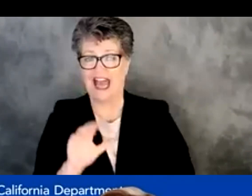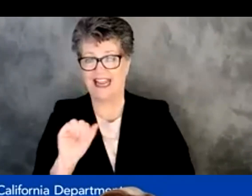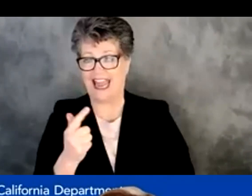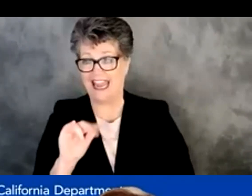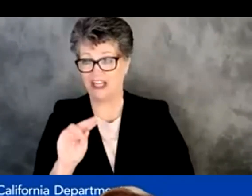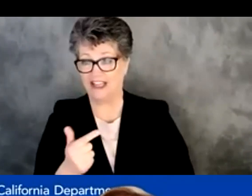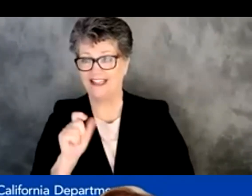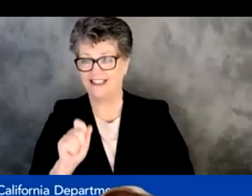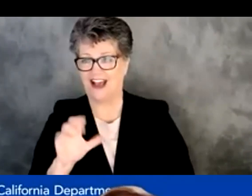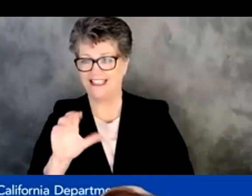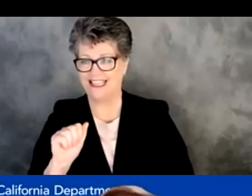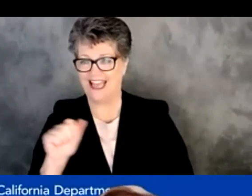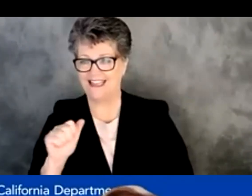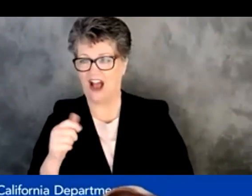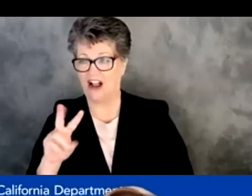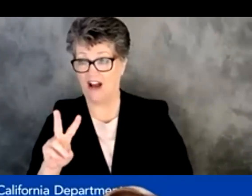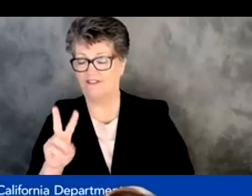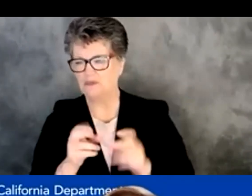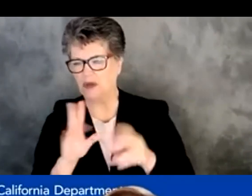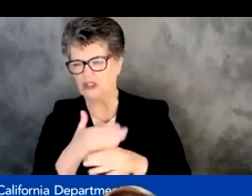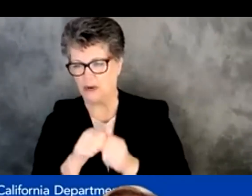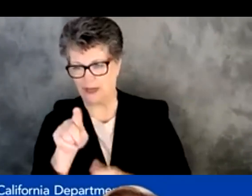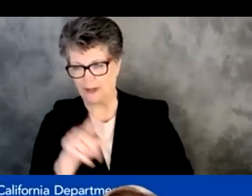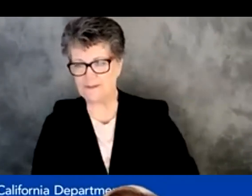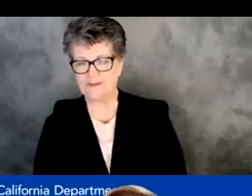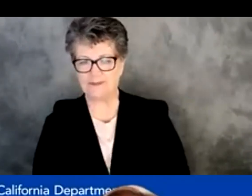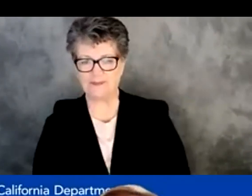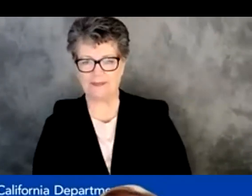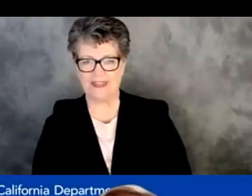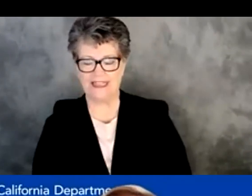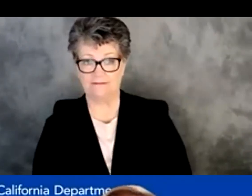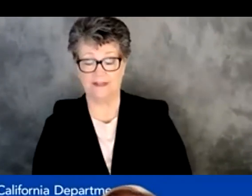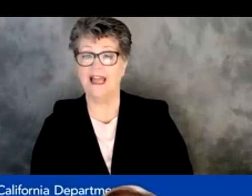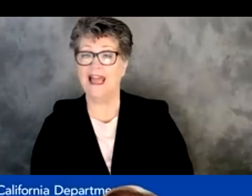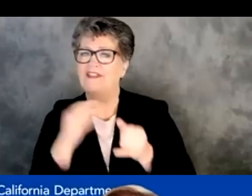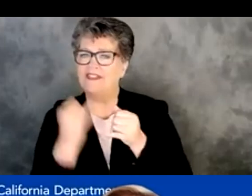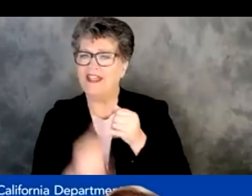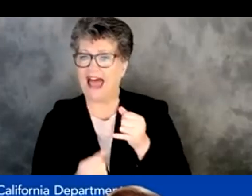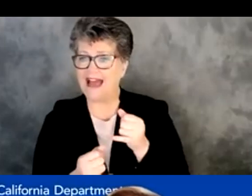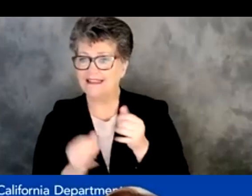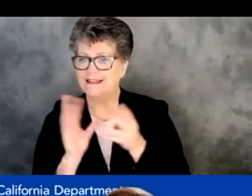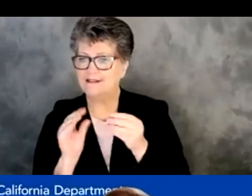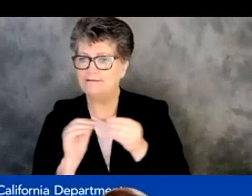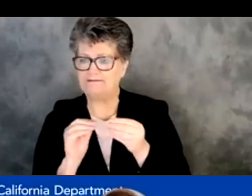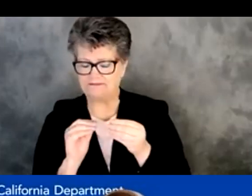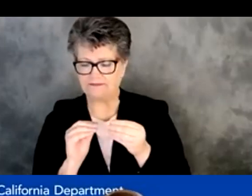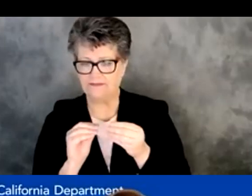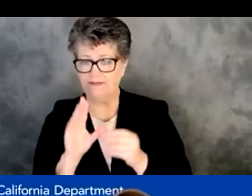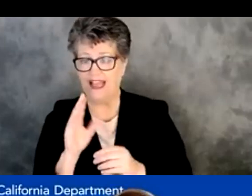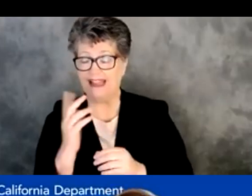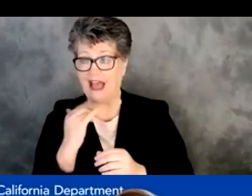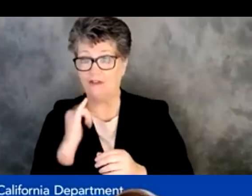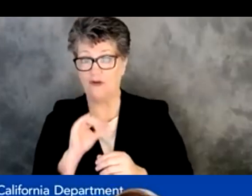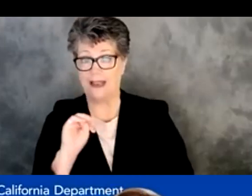engage@aging.ca.gov, the email that we'll be sharing with you. And then the last piece I want to share is that California's